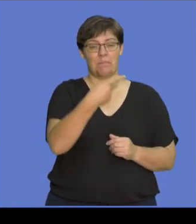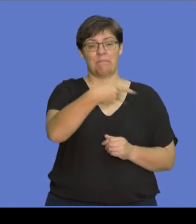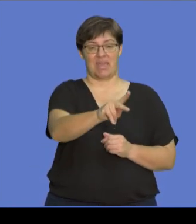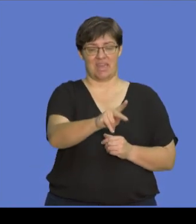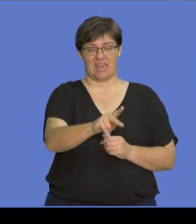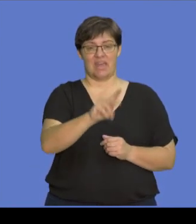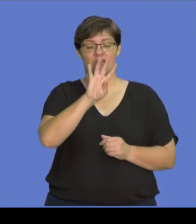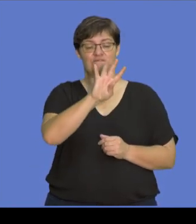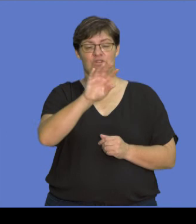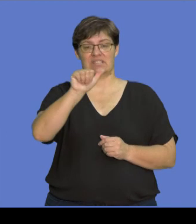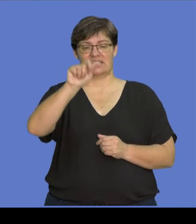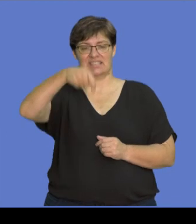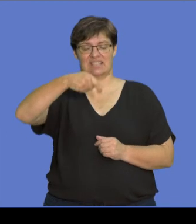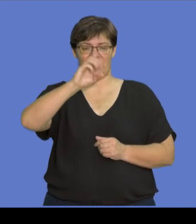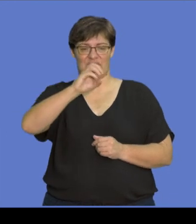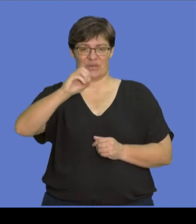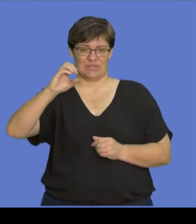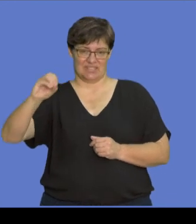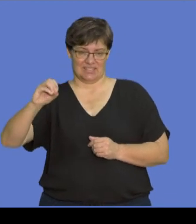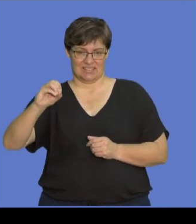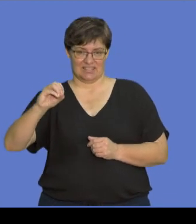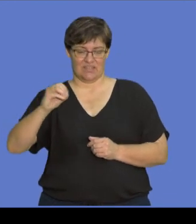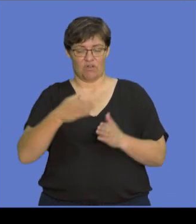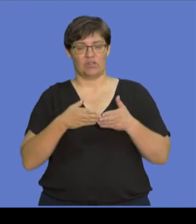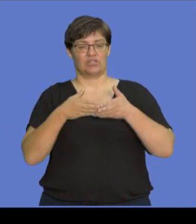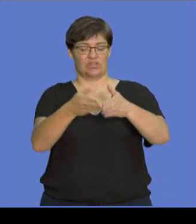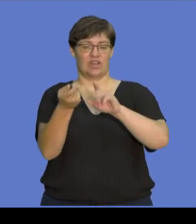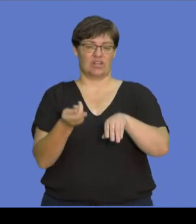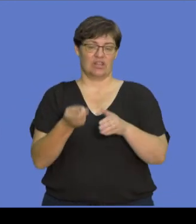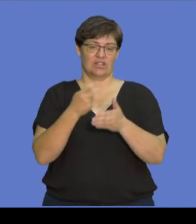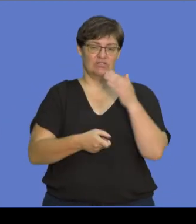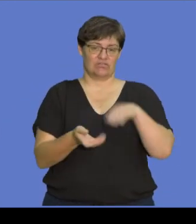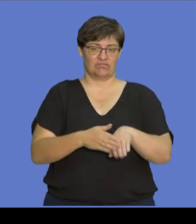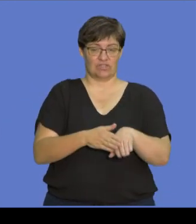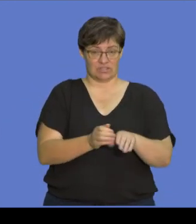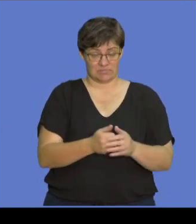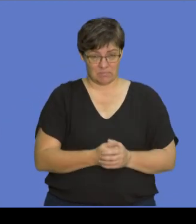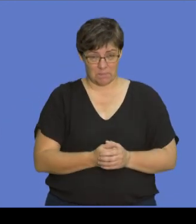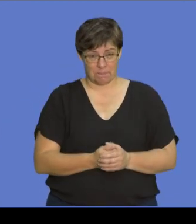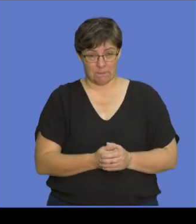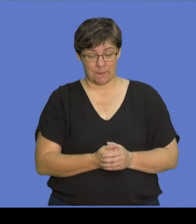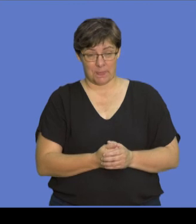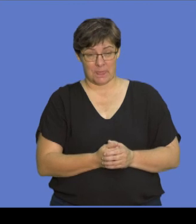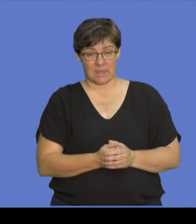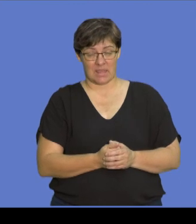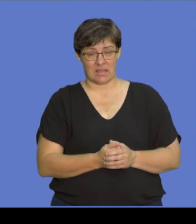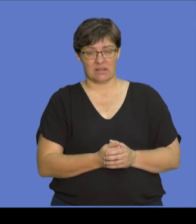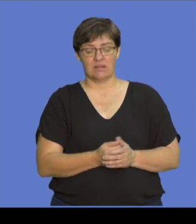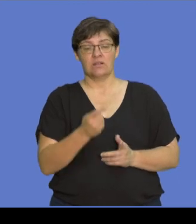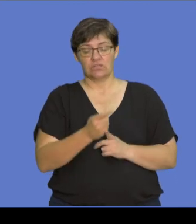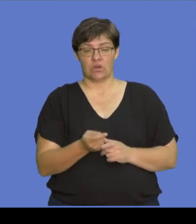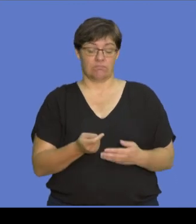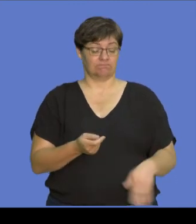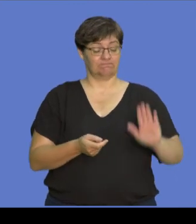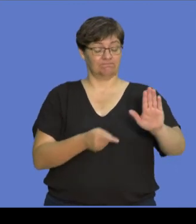my payment, the 46,000 Rand for the shipping charges. Okay, clearly you can see on